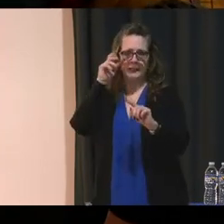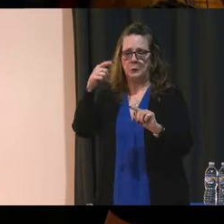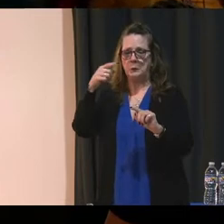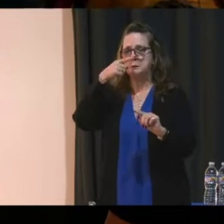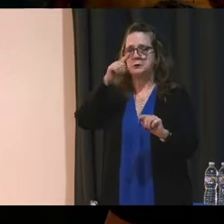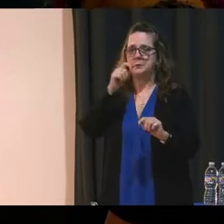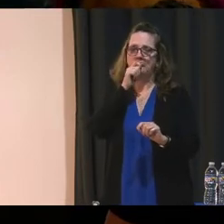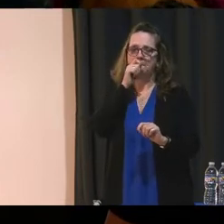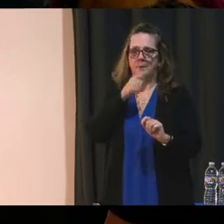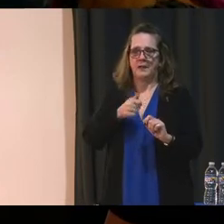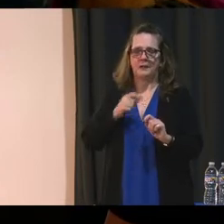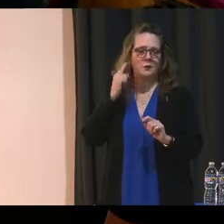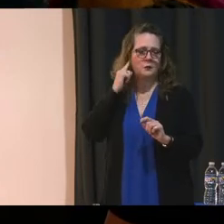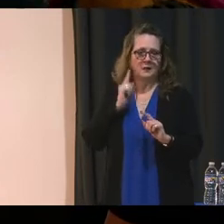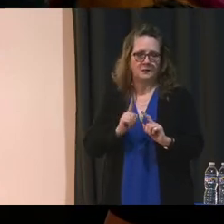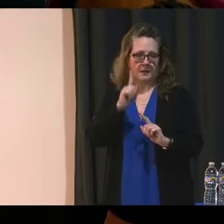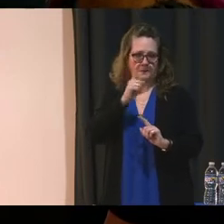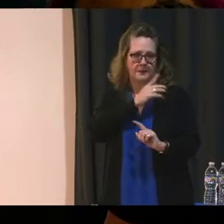Thank you.